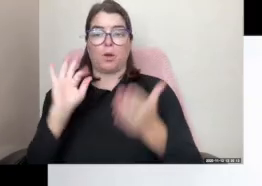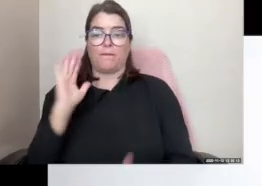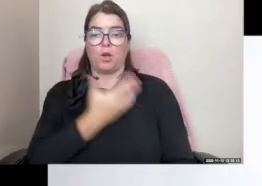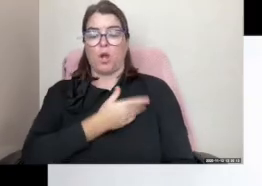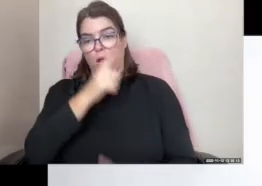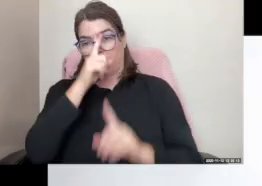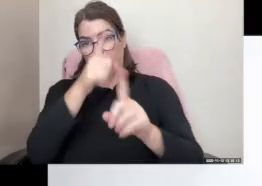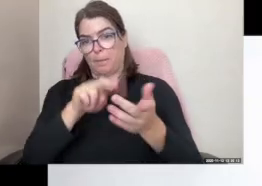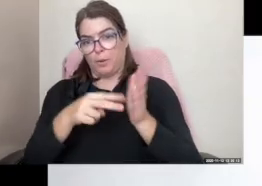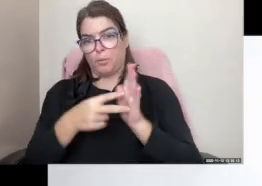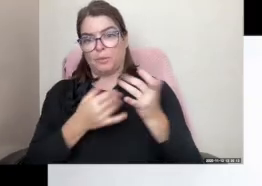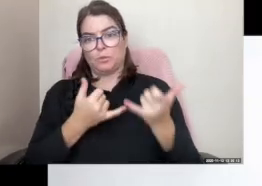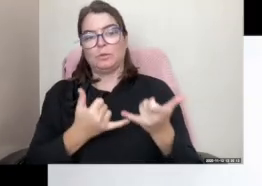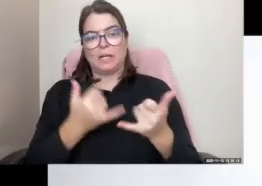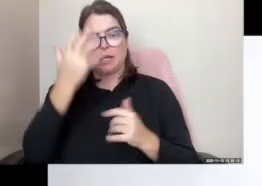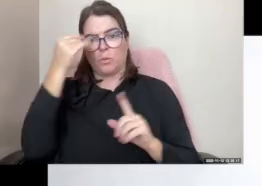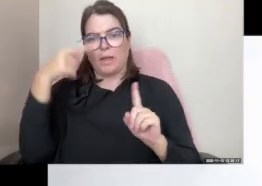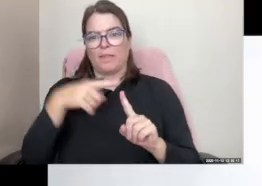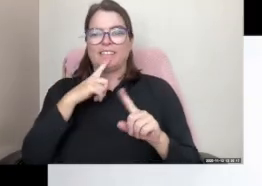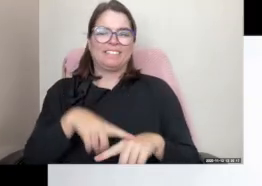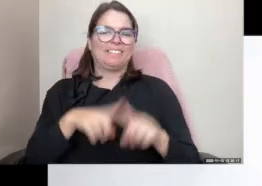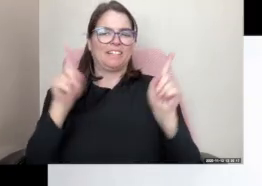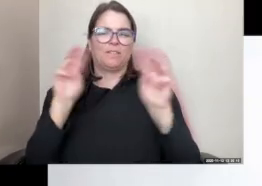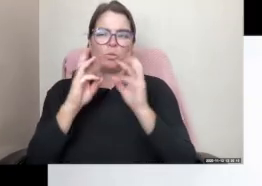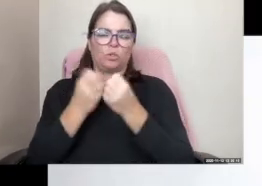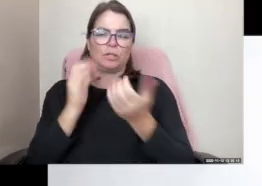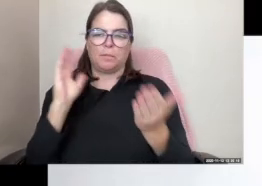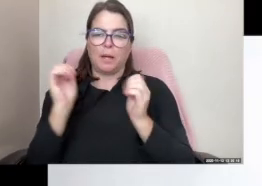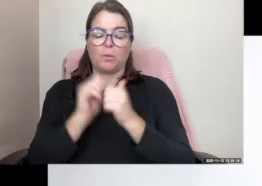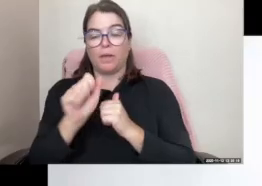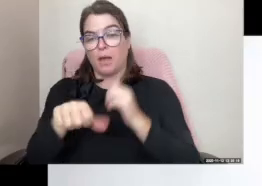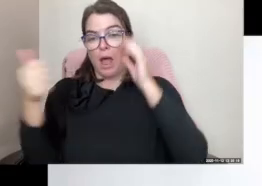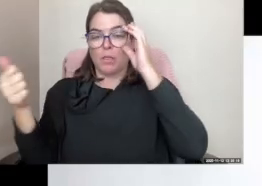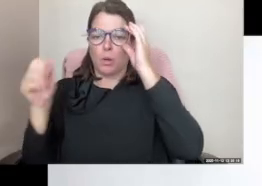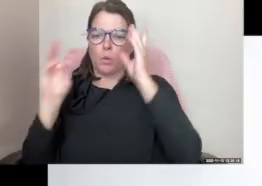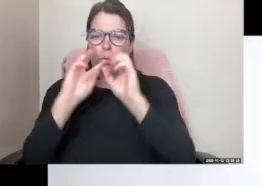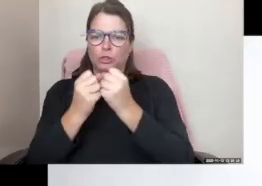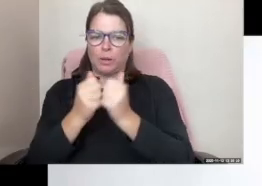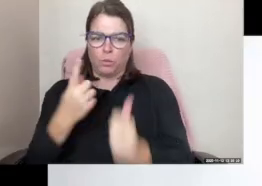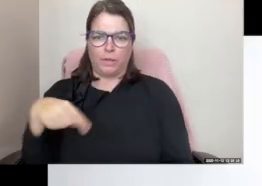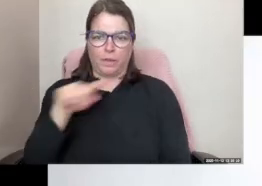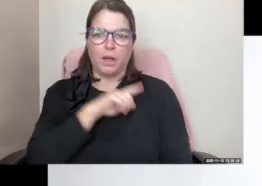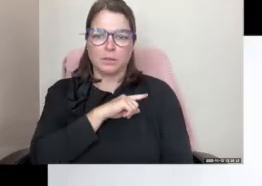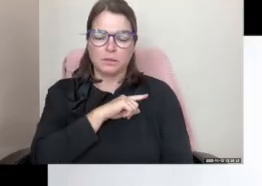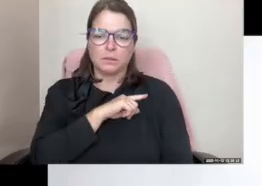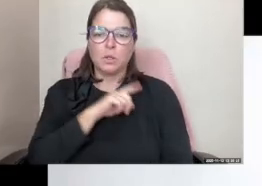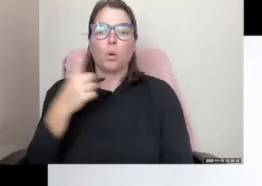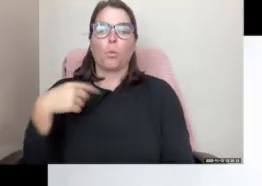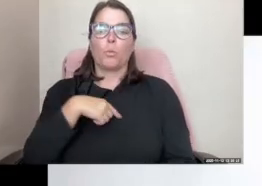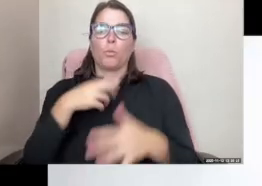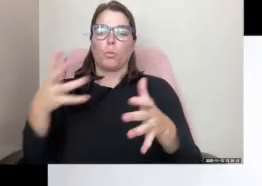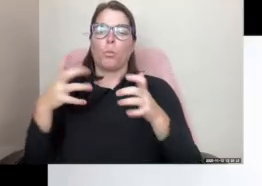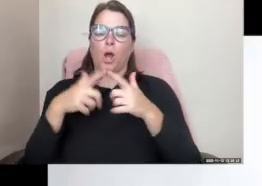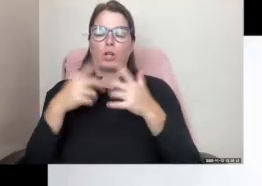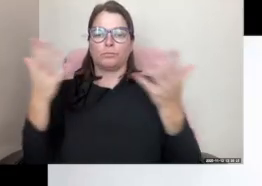remain, and they remain a really important strategy for us to keep market momentum. So a big part of our purpose today and why